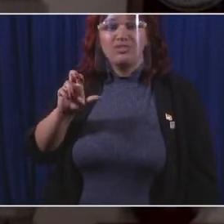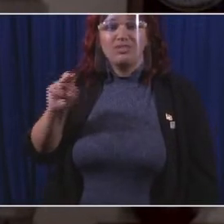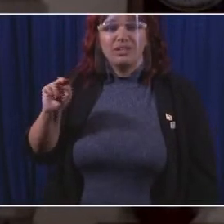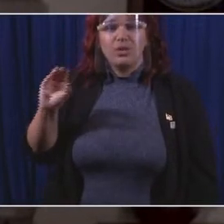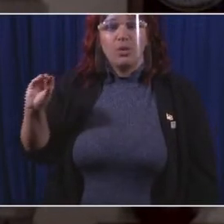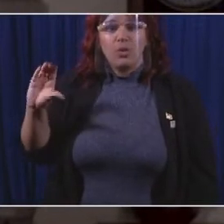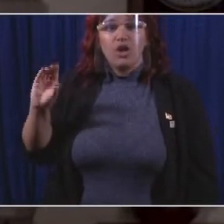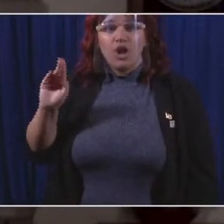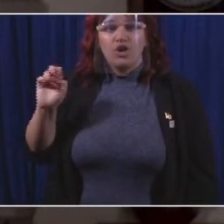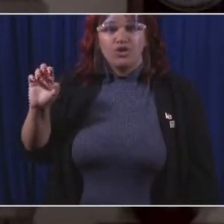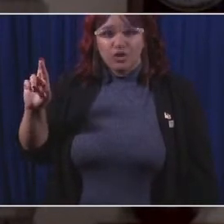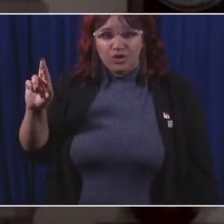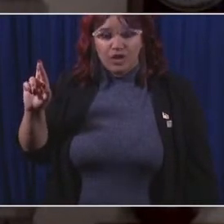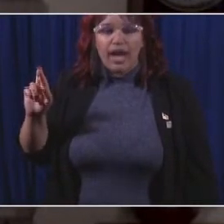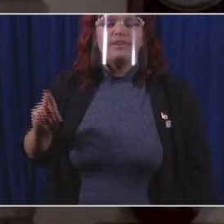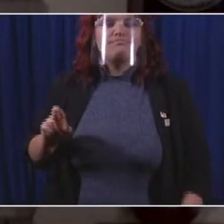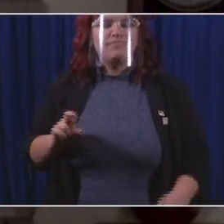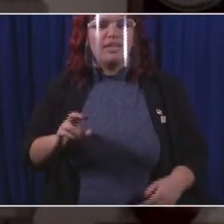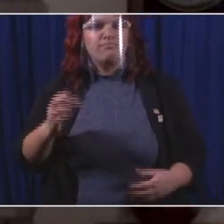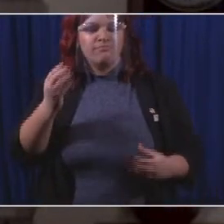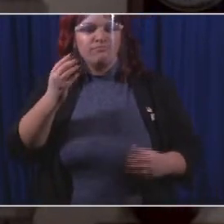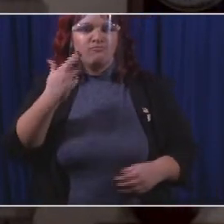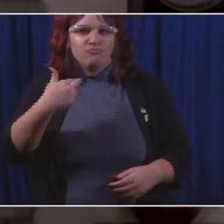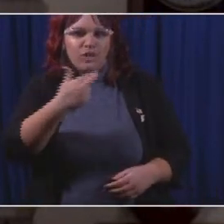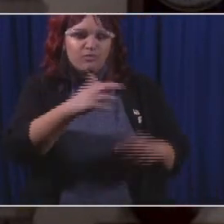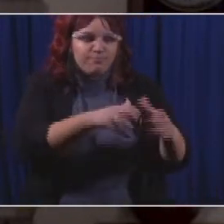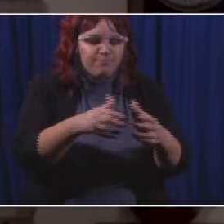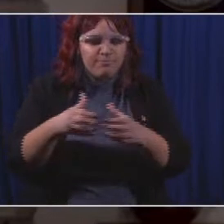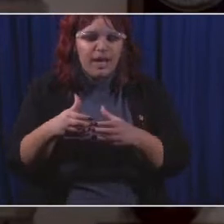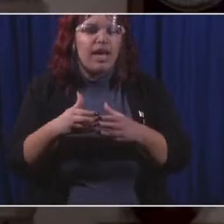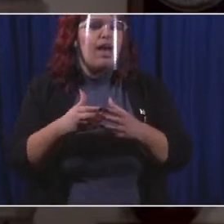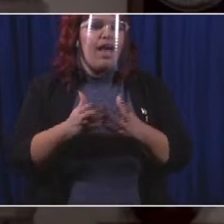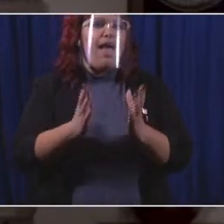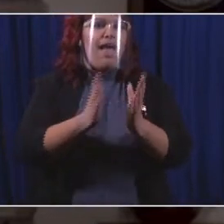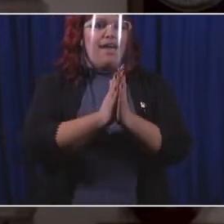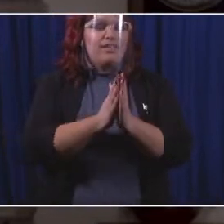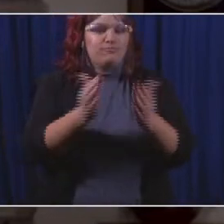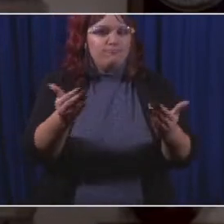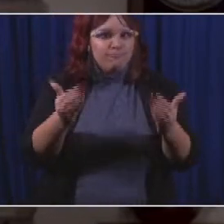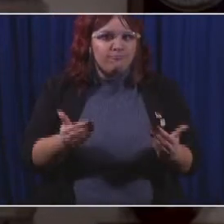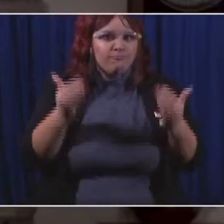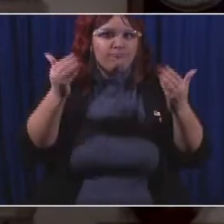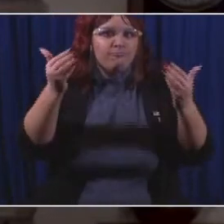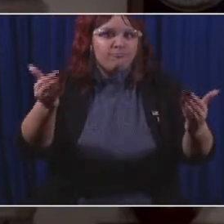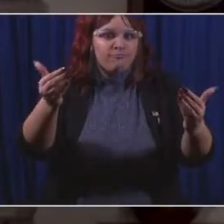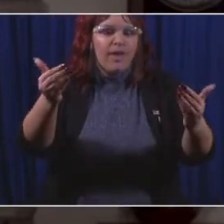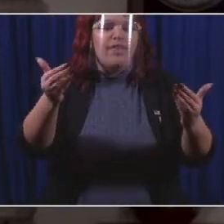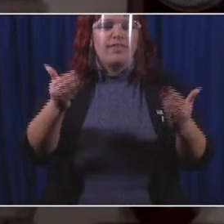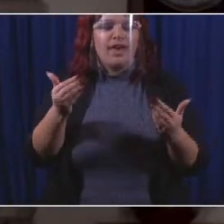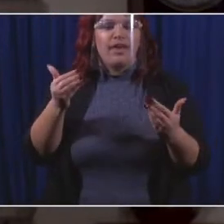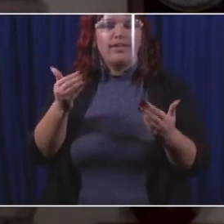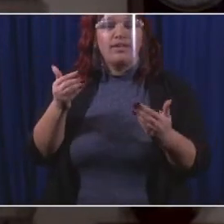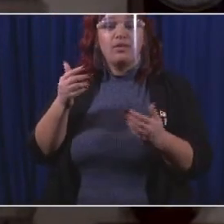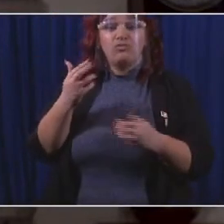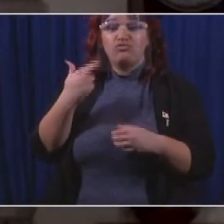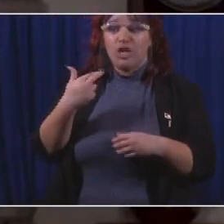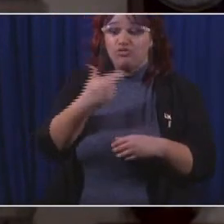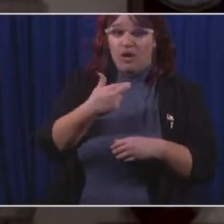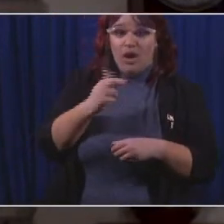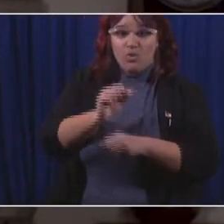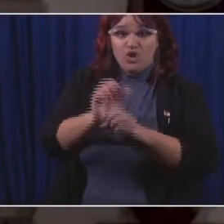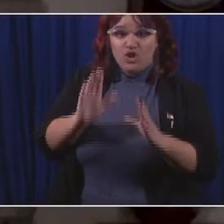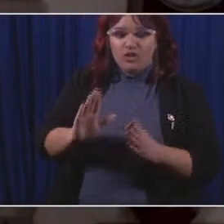to give court staff, including county court workers and also restaurant workers, priority status for being able to get this